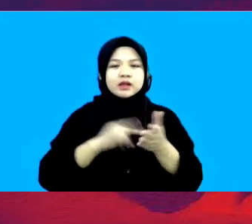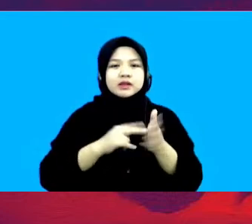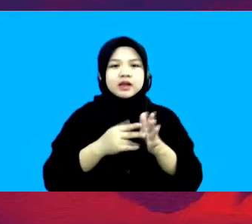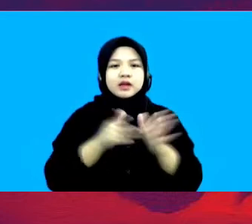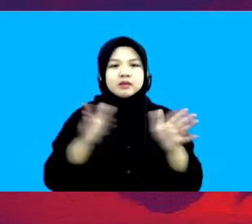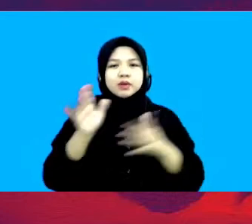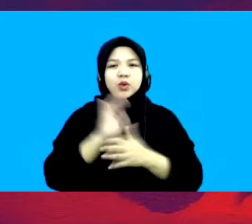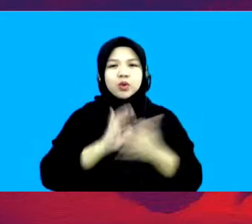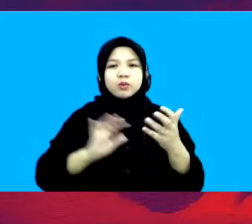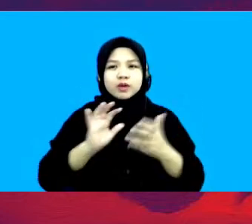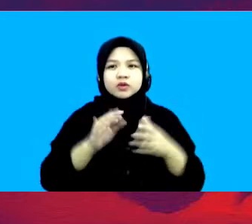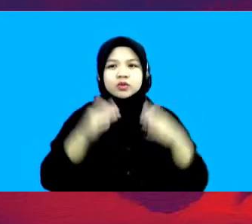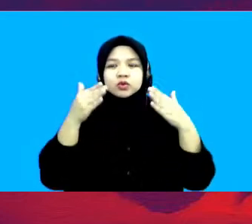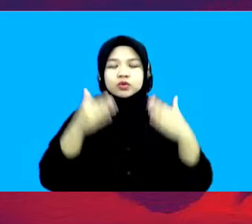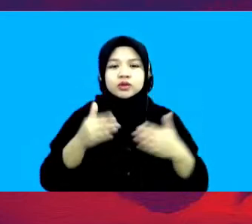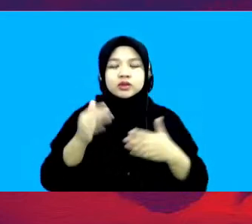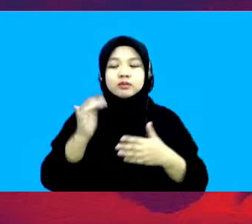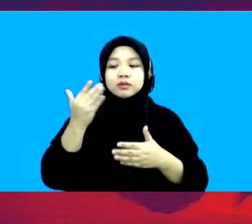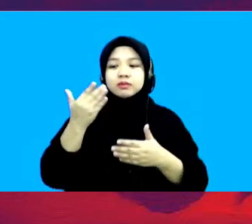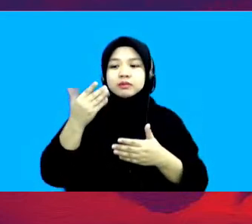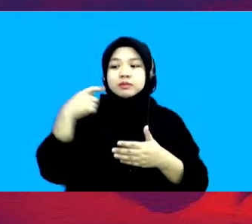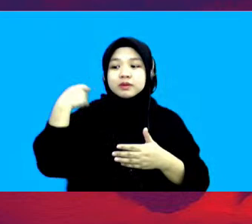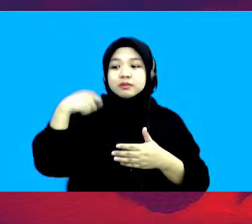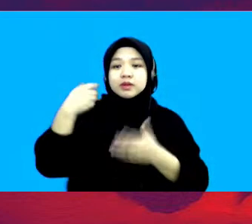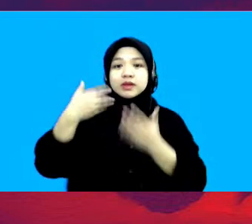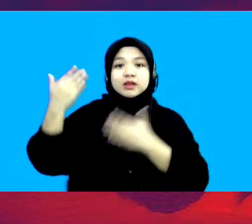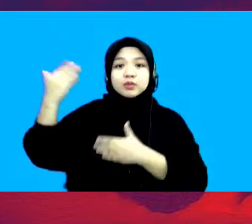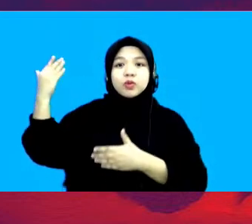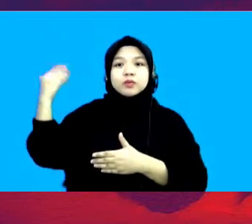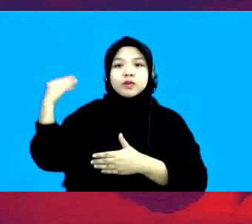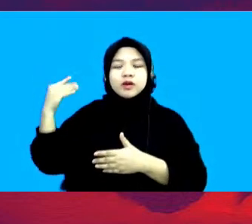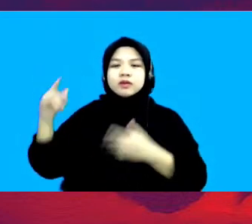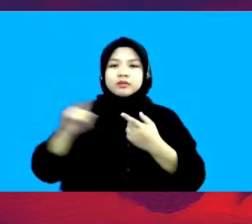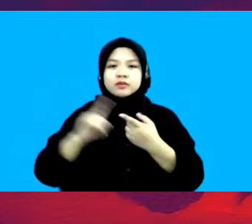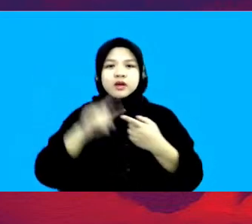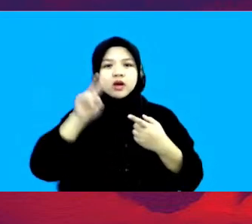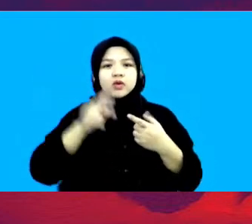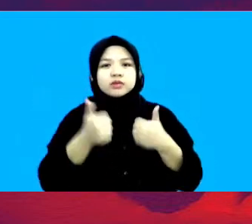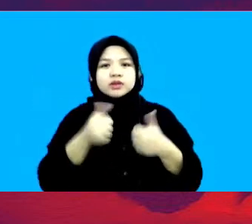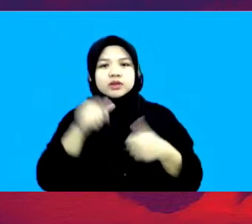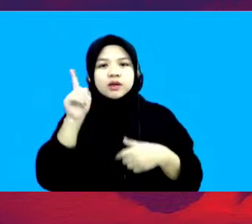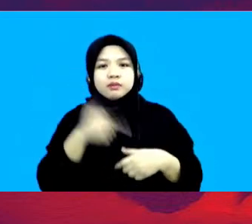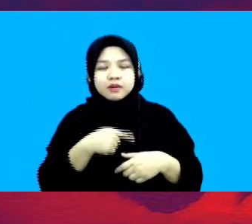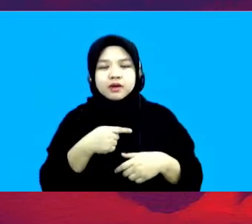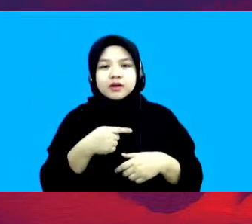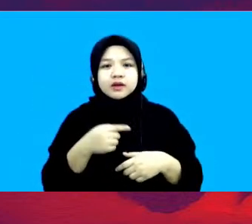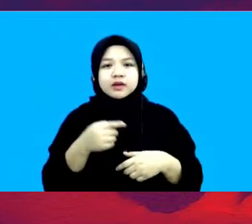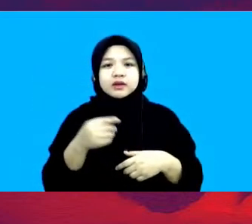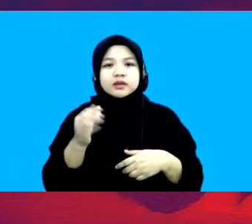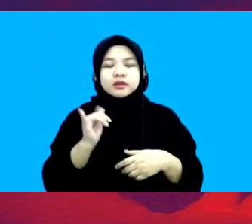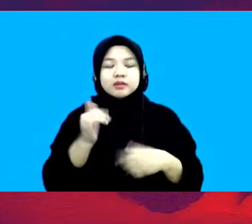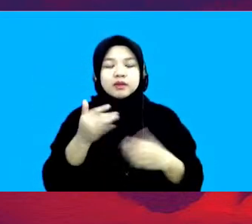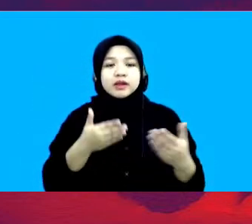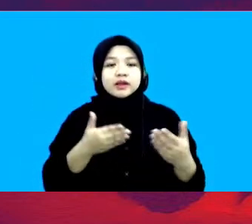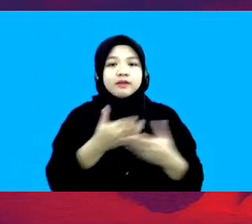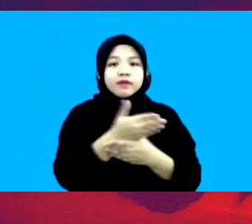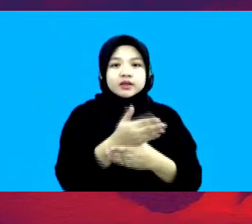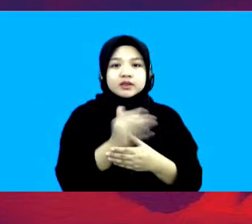demand for fossil fuel. This is good for green. And this is supposed to be politically sound, because you use the